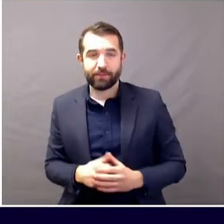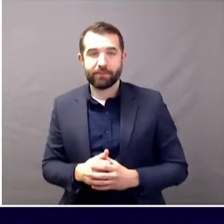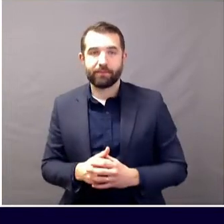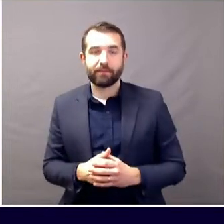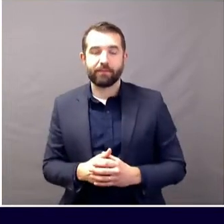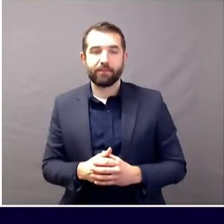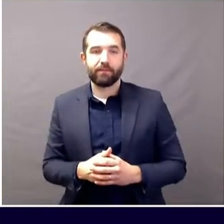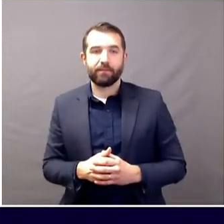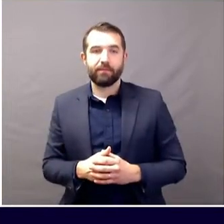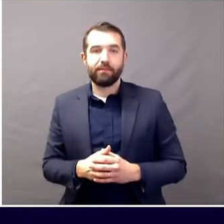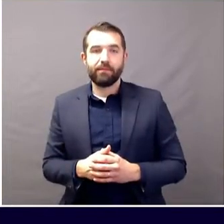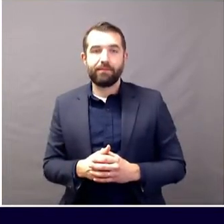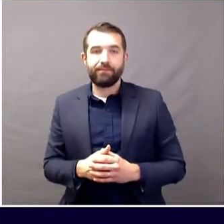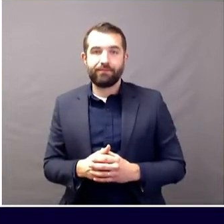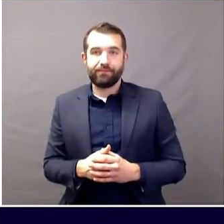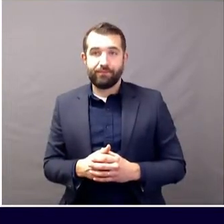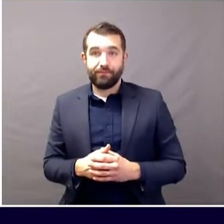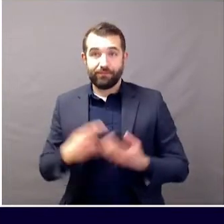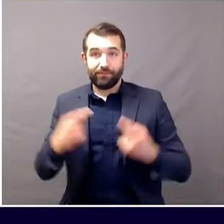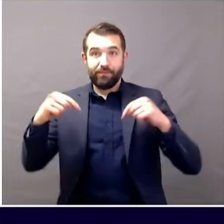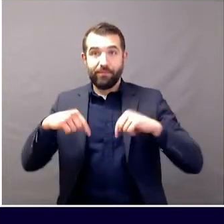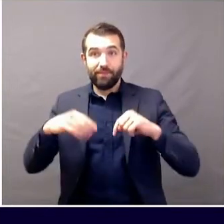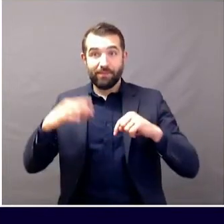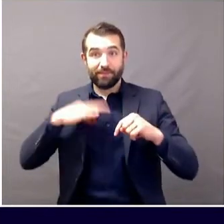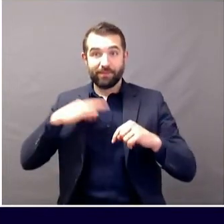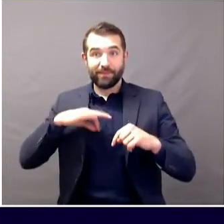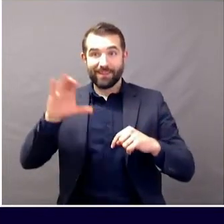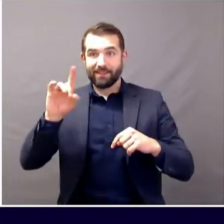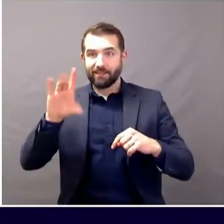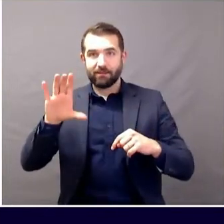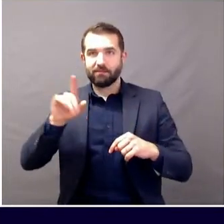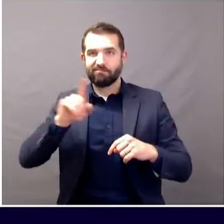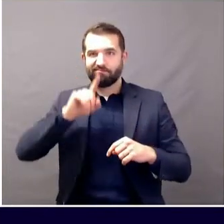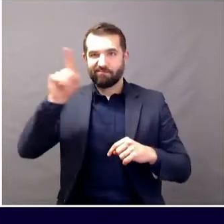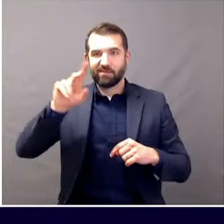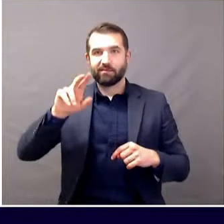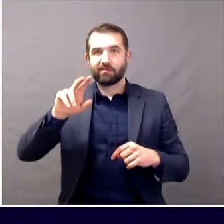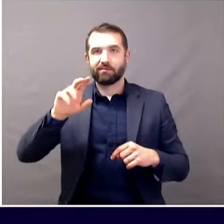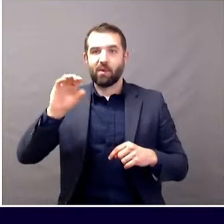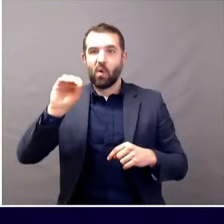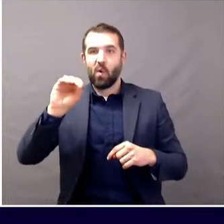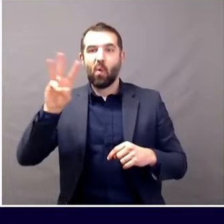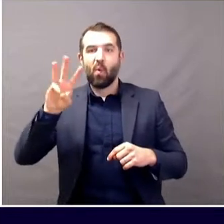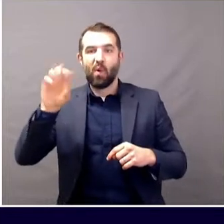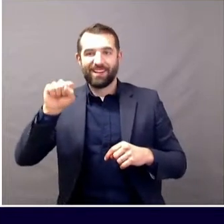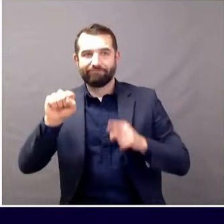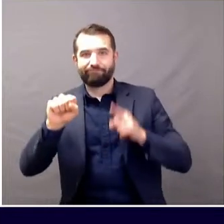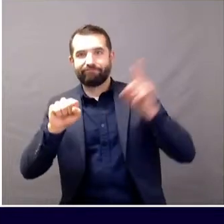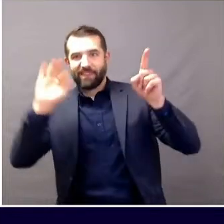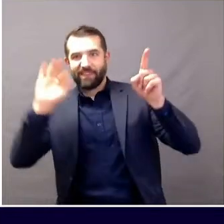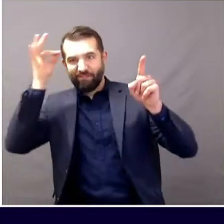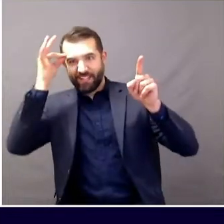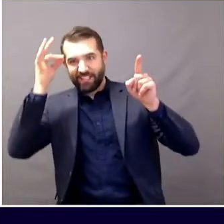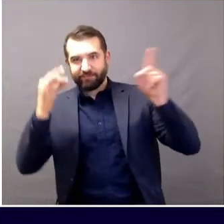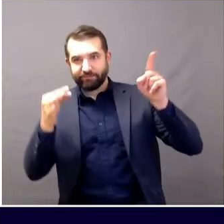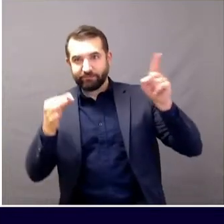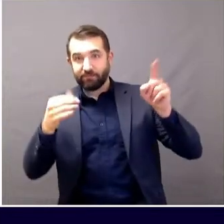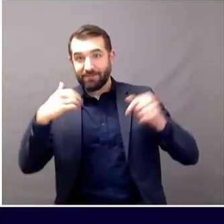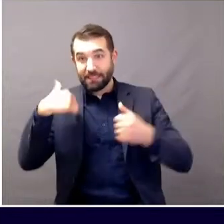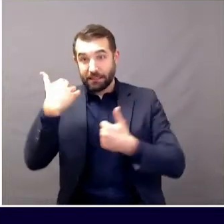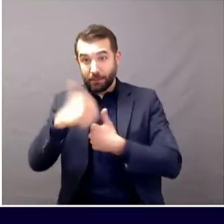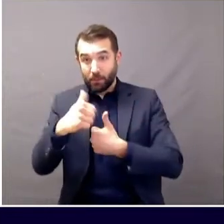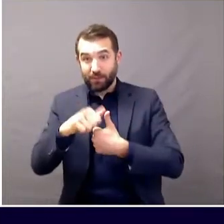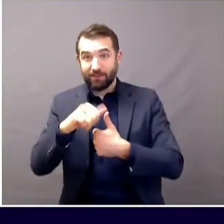CDC. This is a function of Operation Warp Speed. Even though I use words like order from time to time,